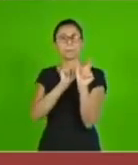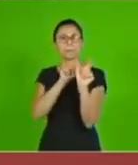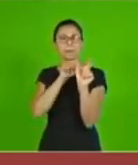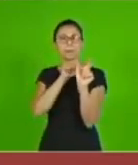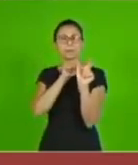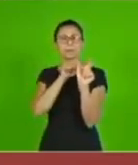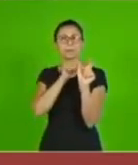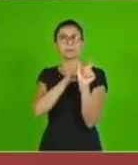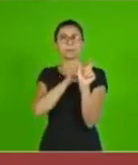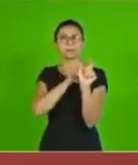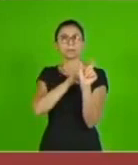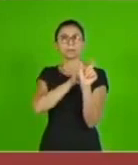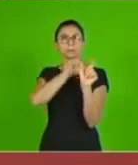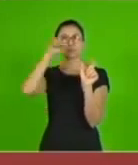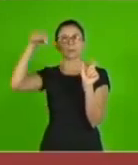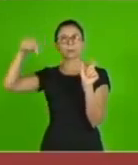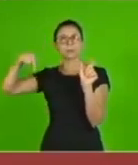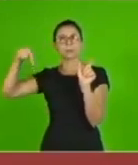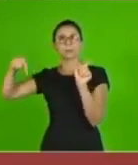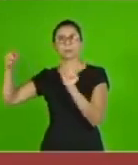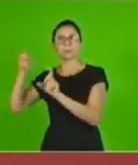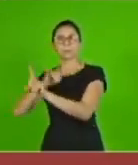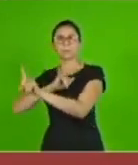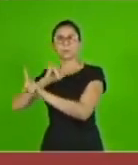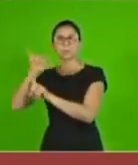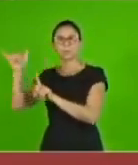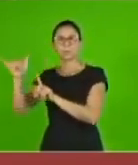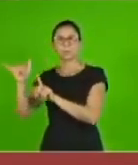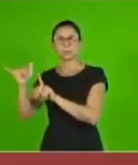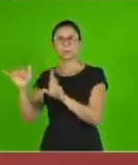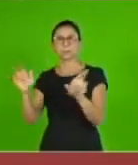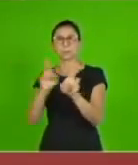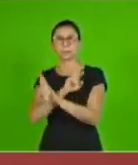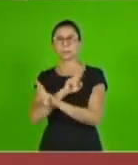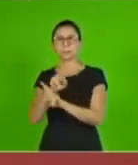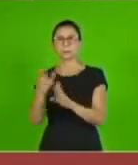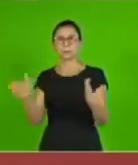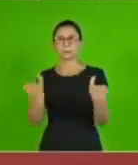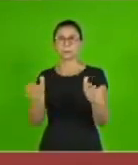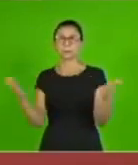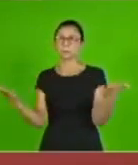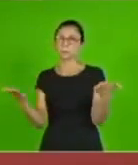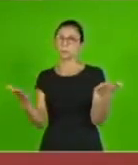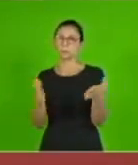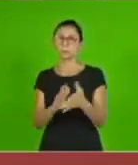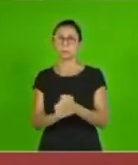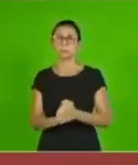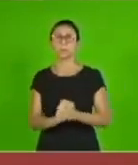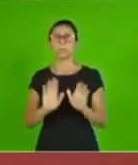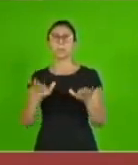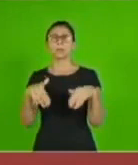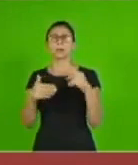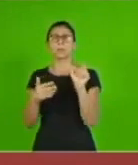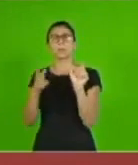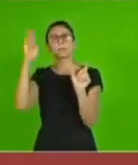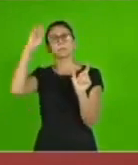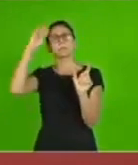word that it is that tells us, that describes the time we are living, the time of soon.